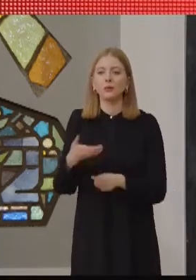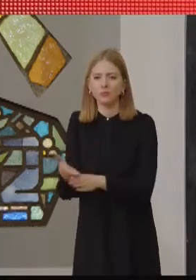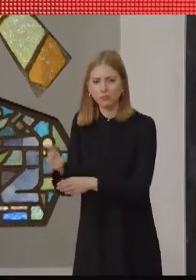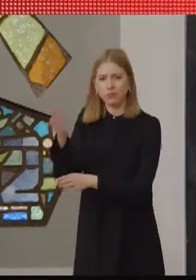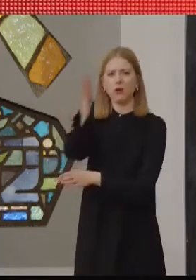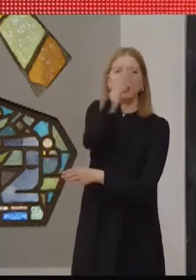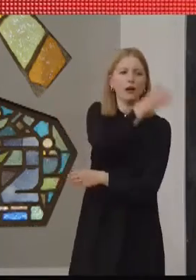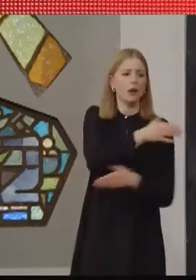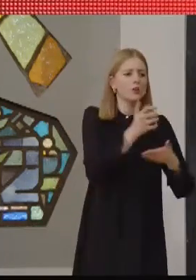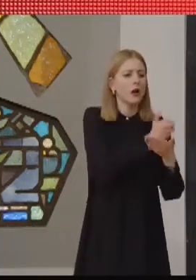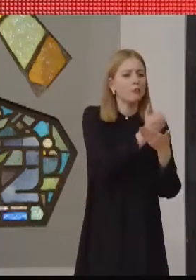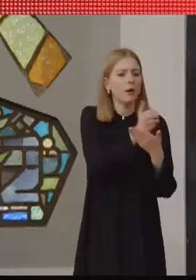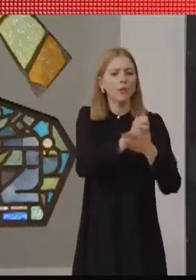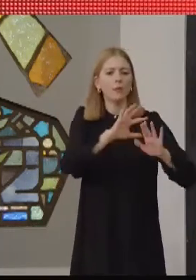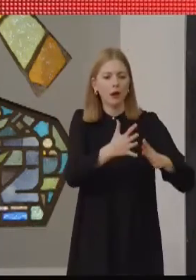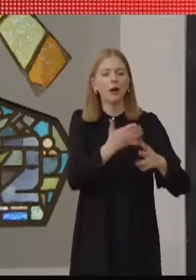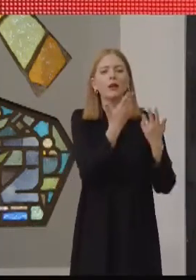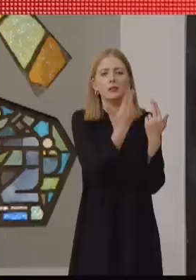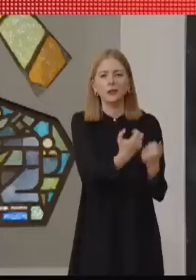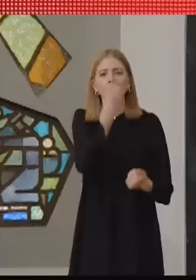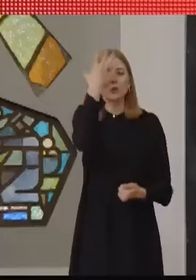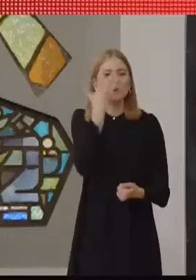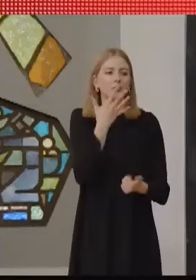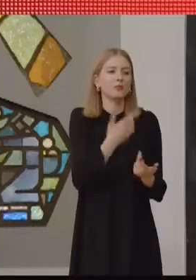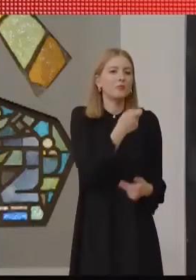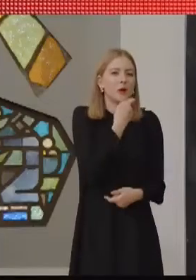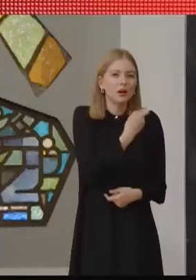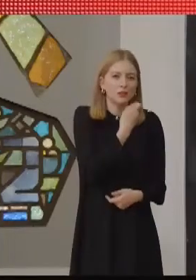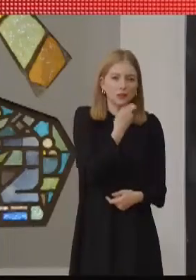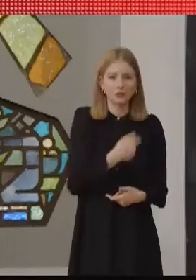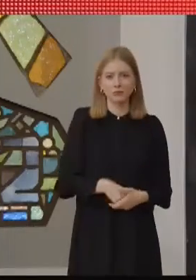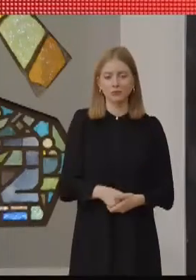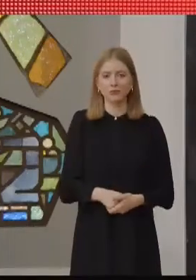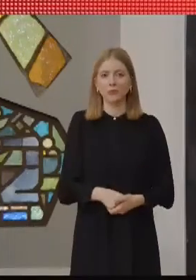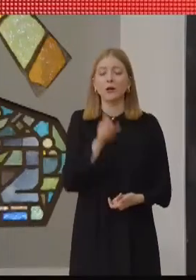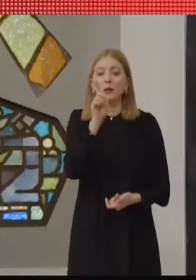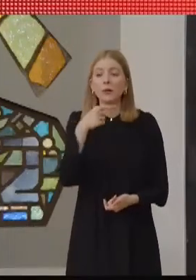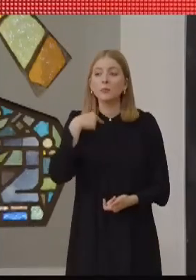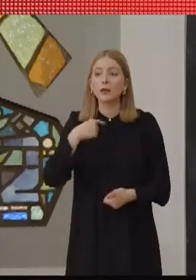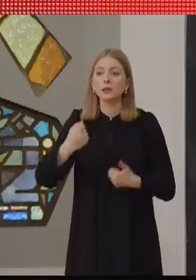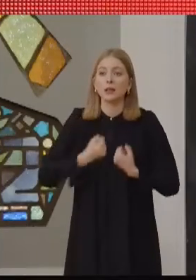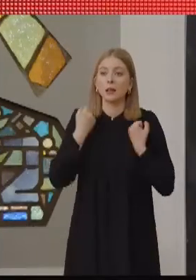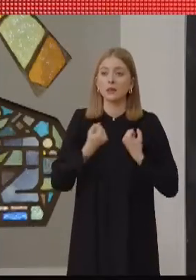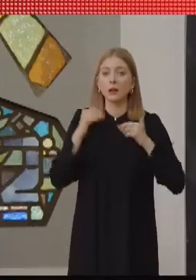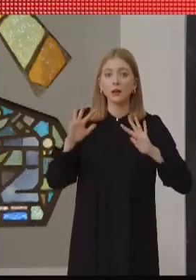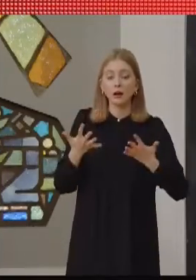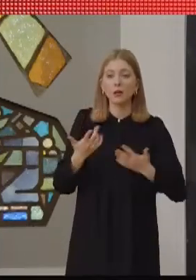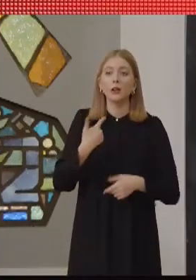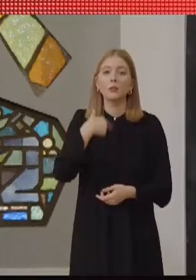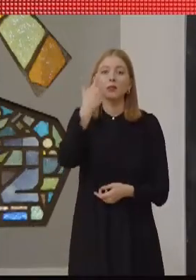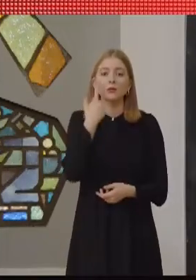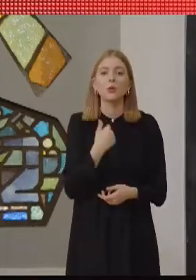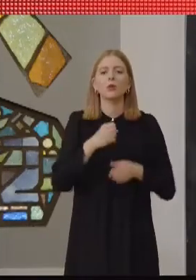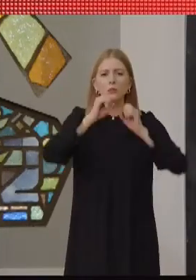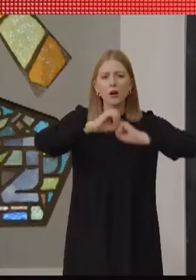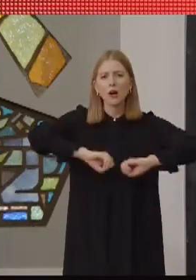Yes, probably we can say that our previous work has been